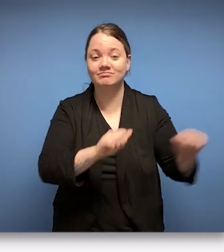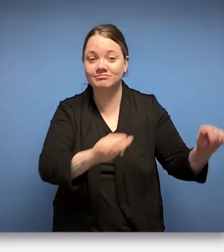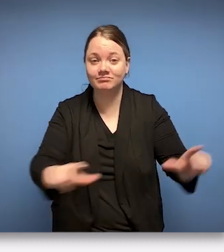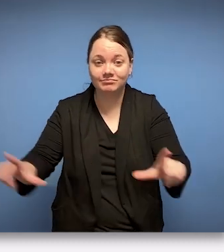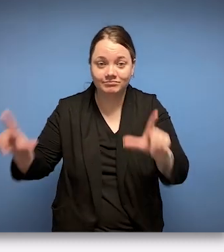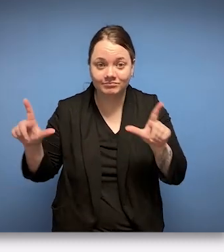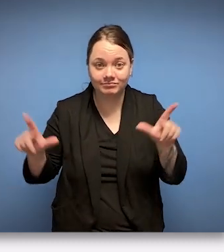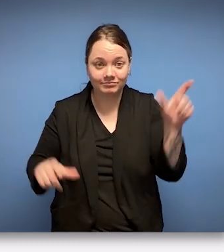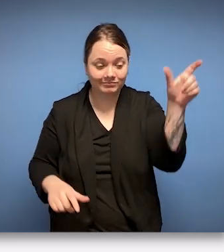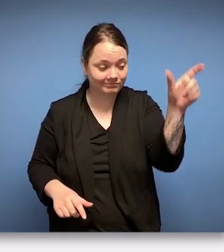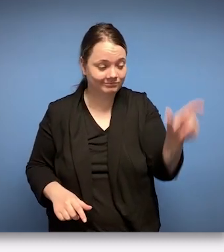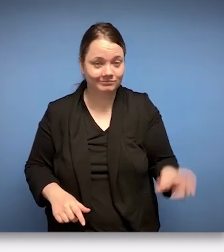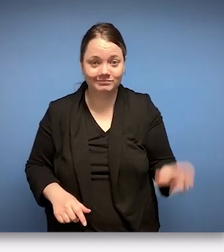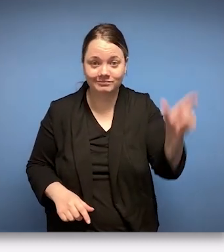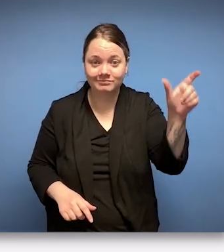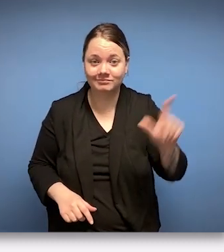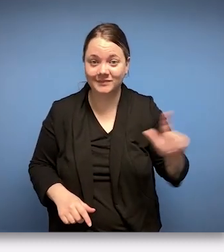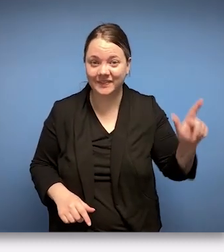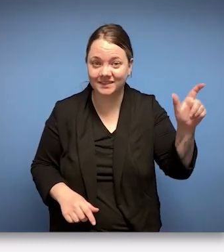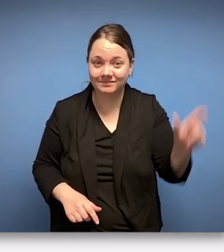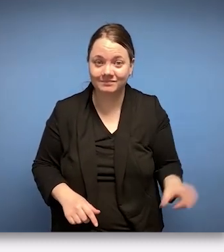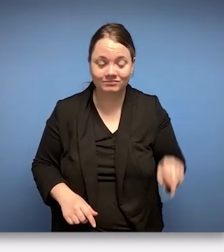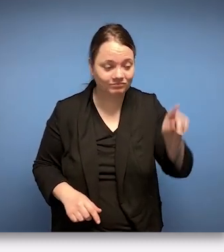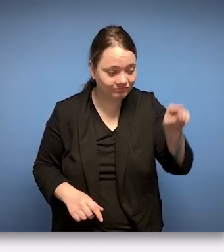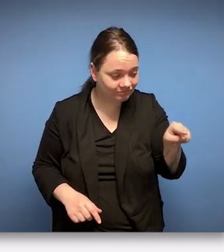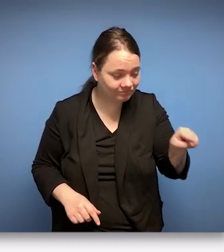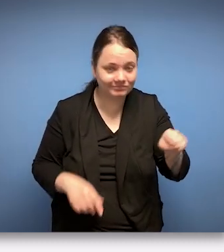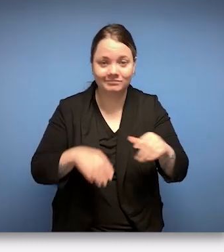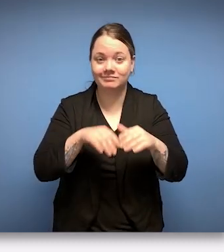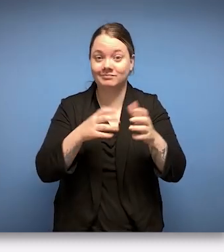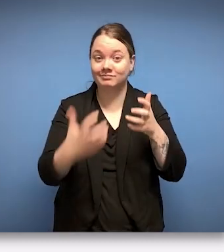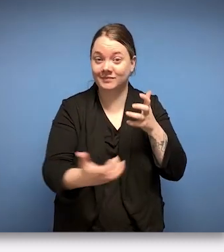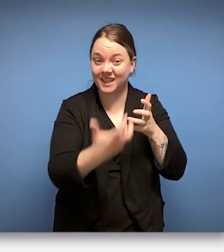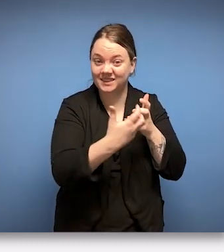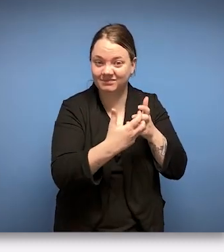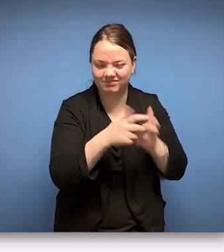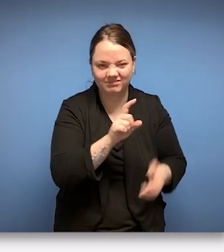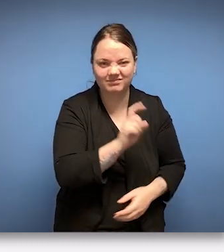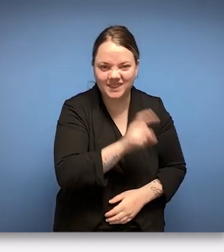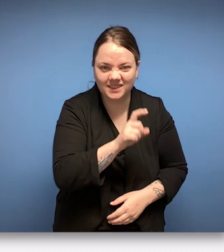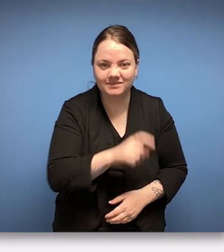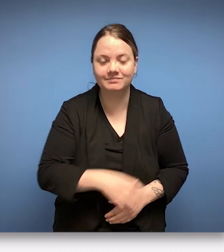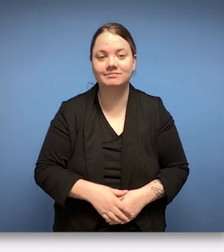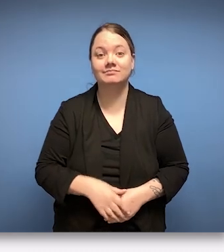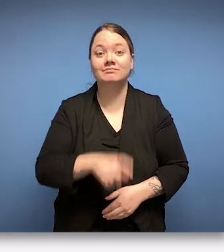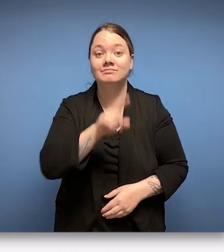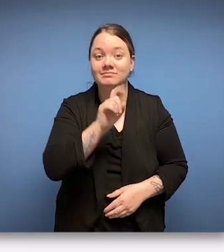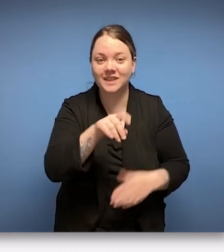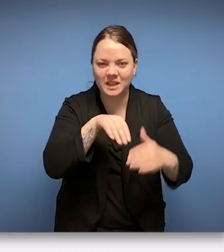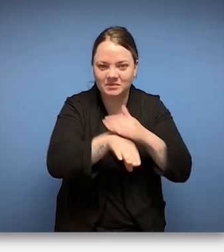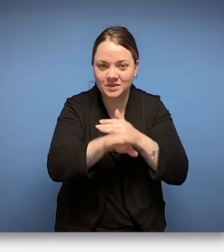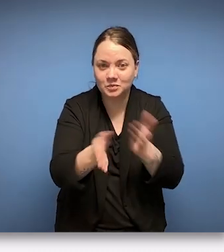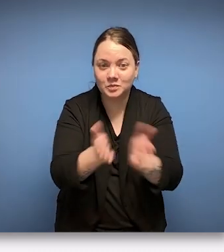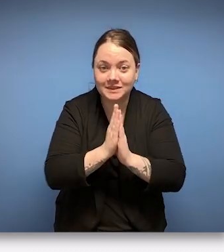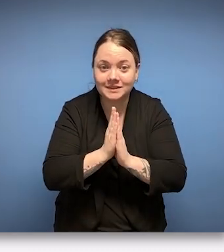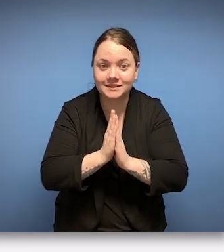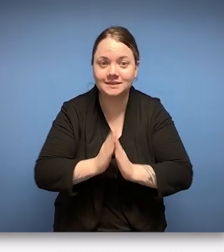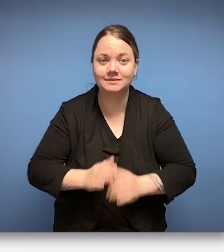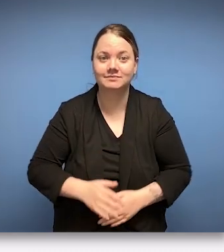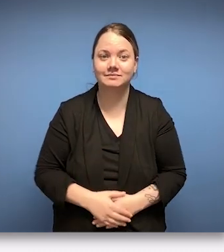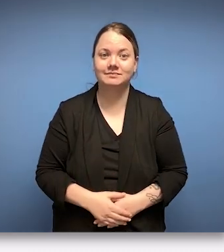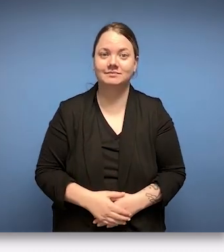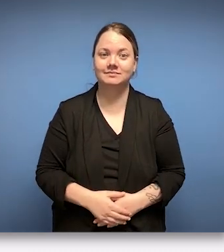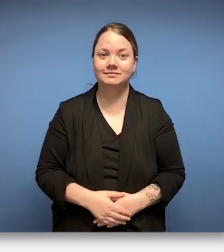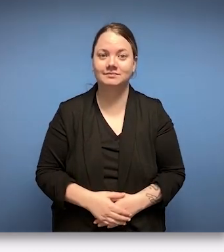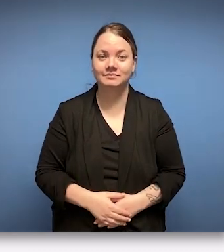main page. Use the left-hand menu to select Accommodation. Then, click on